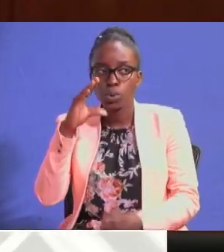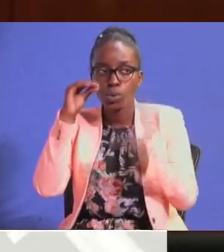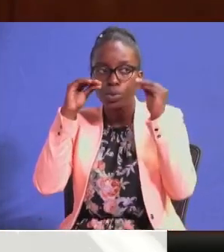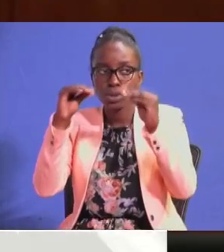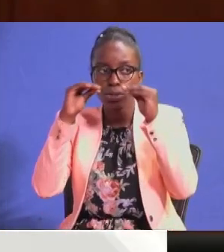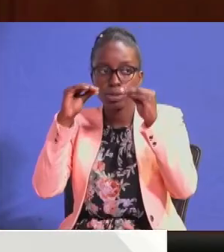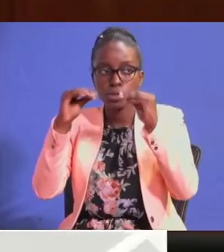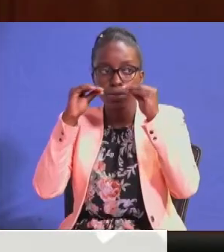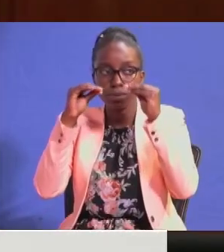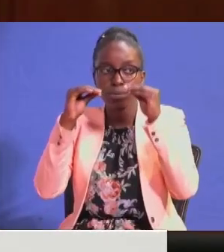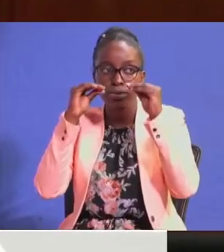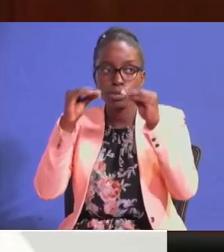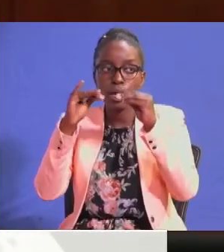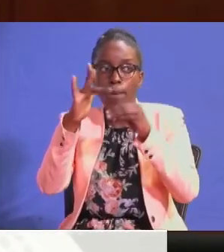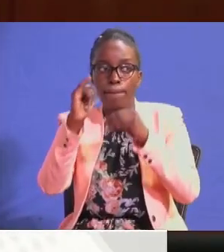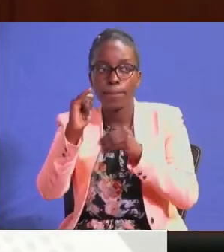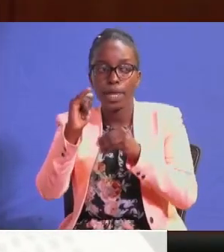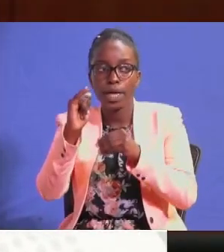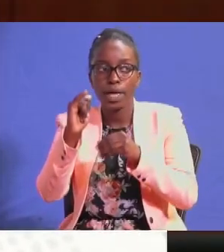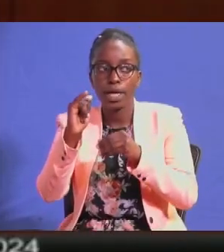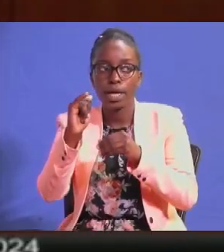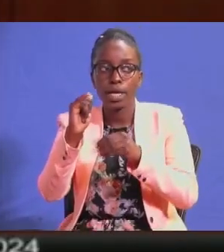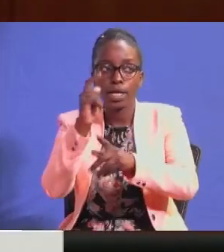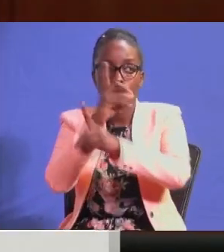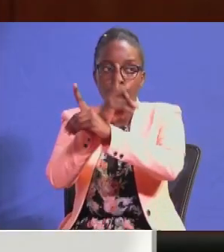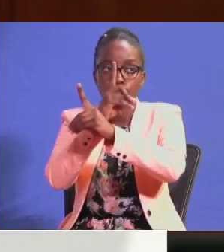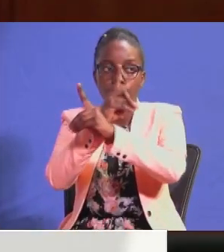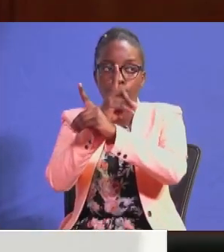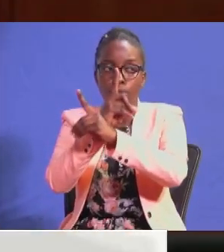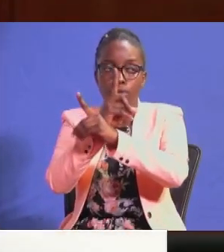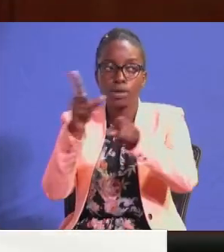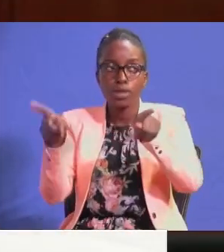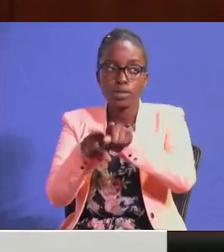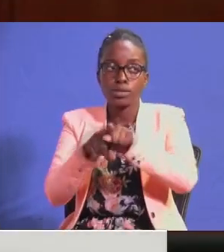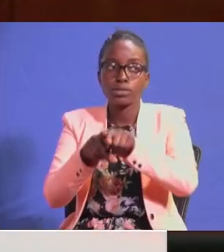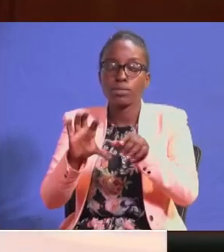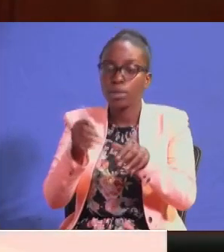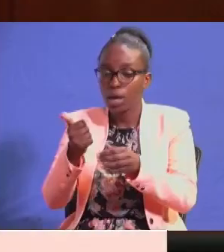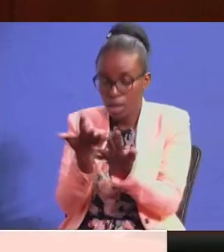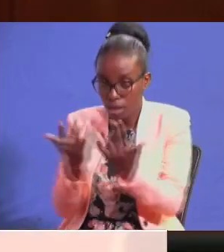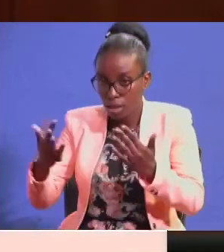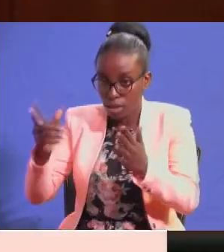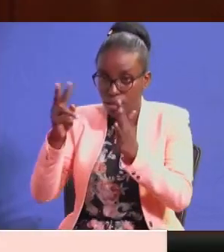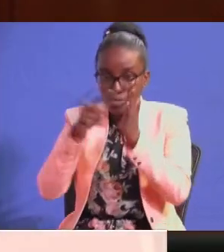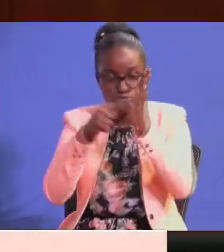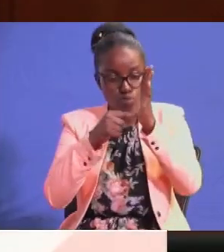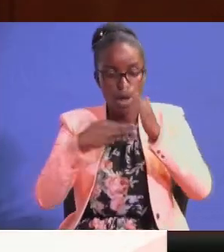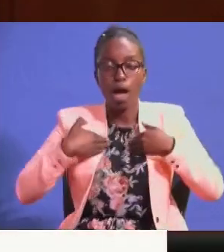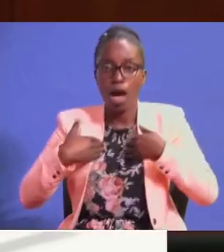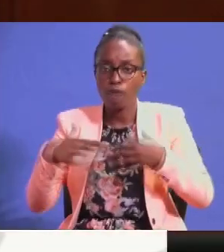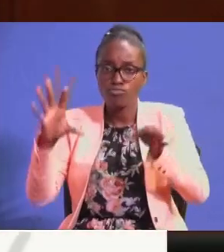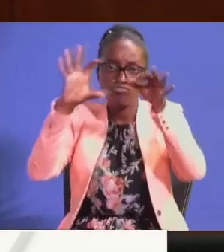by the defense that some of the properties that I've listed do not belong to Rigathi